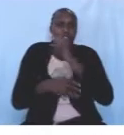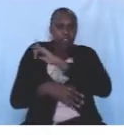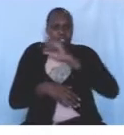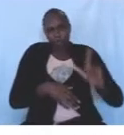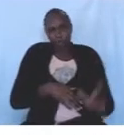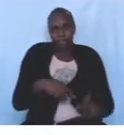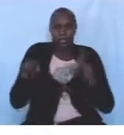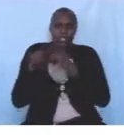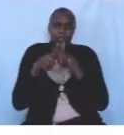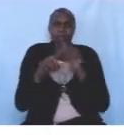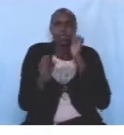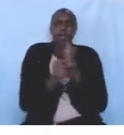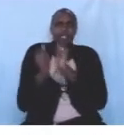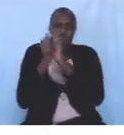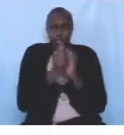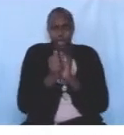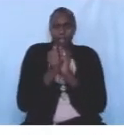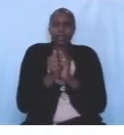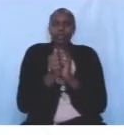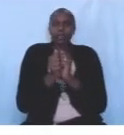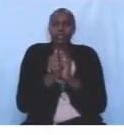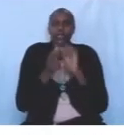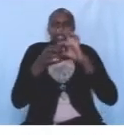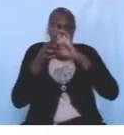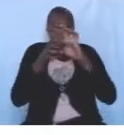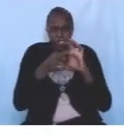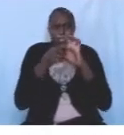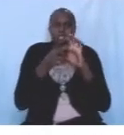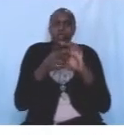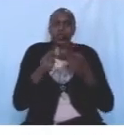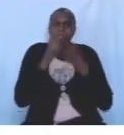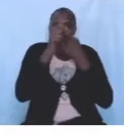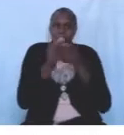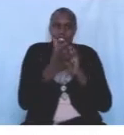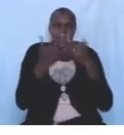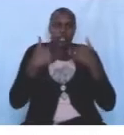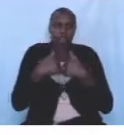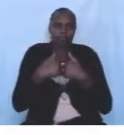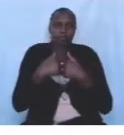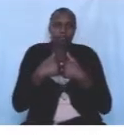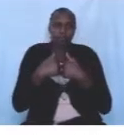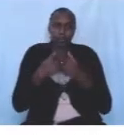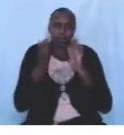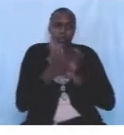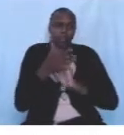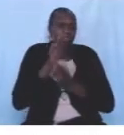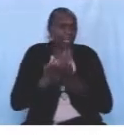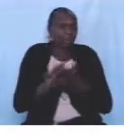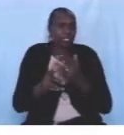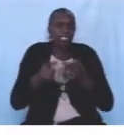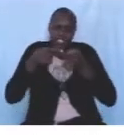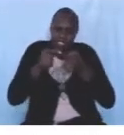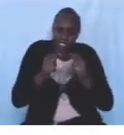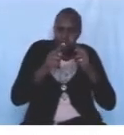God. And if we work together in unison, in working together with the gifts that we have been given, without